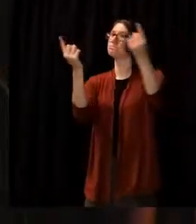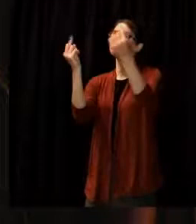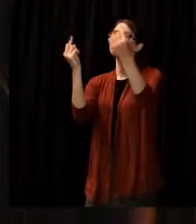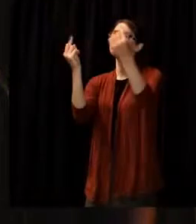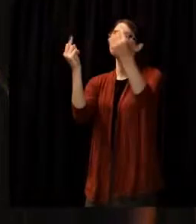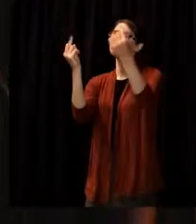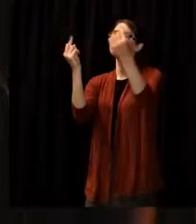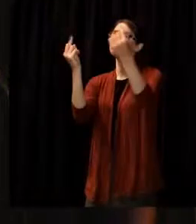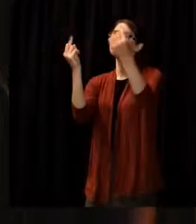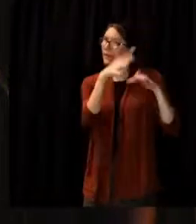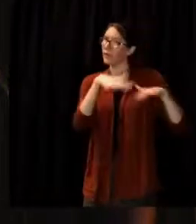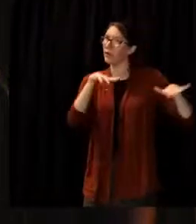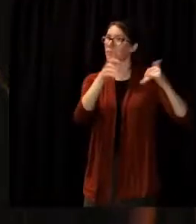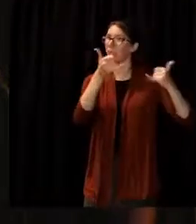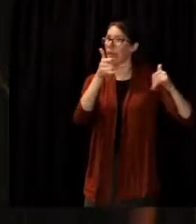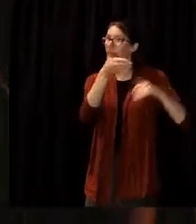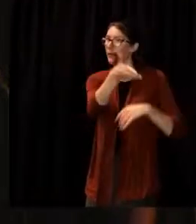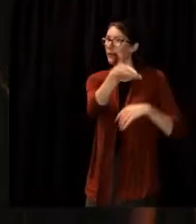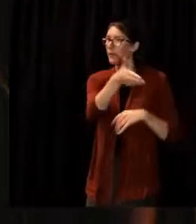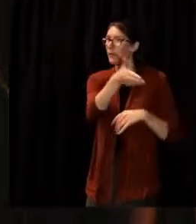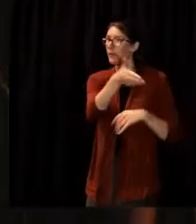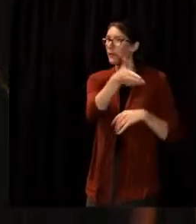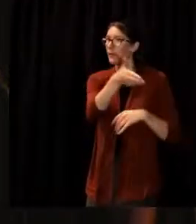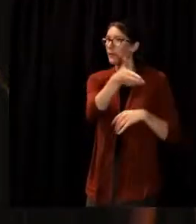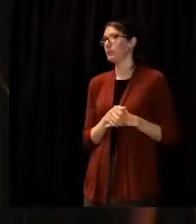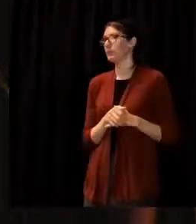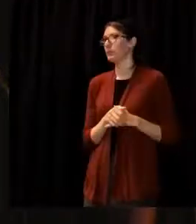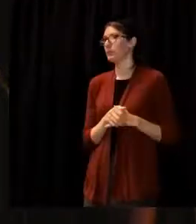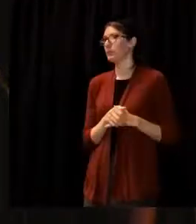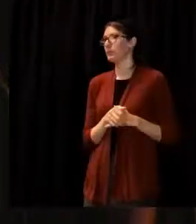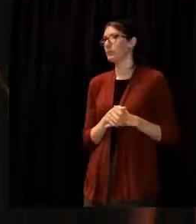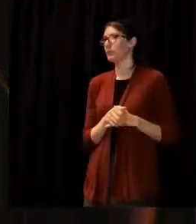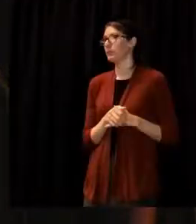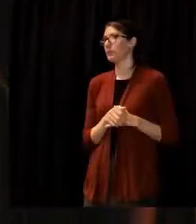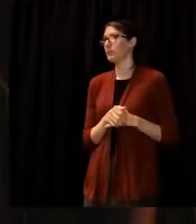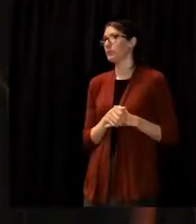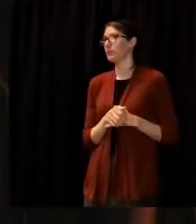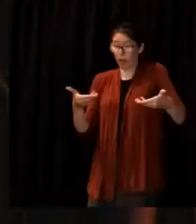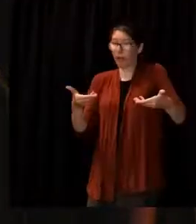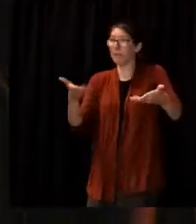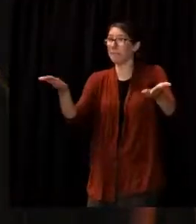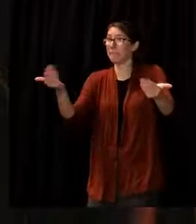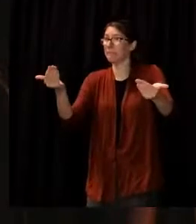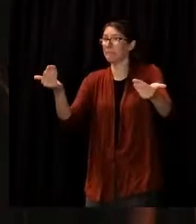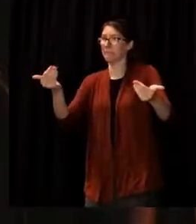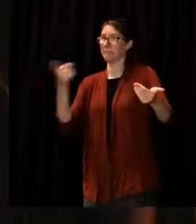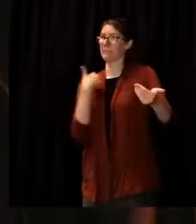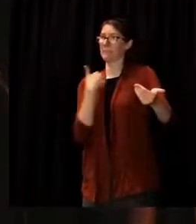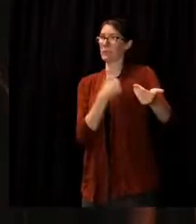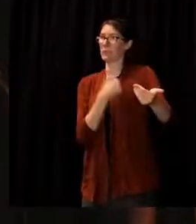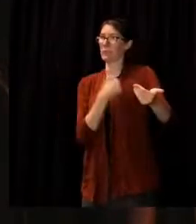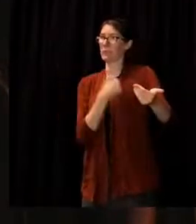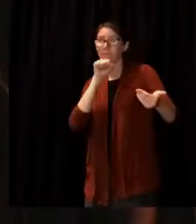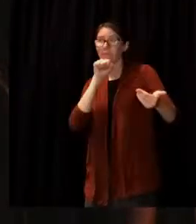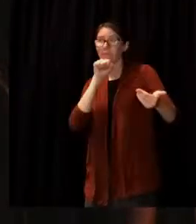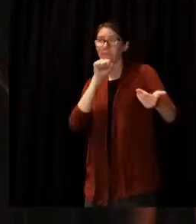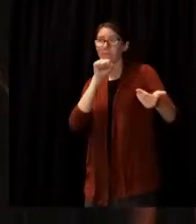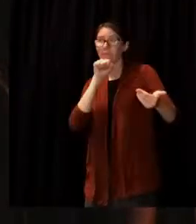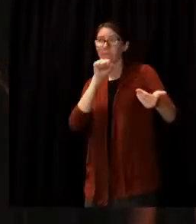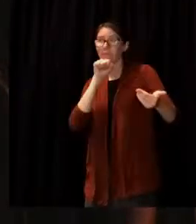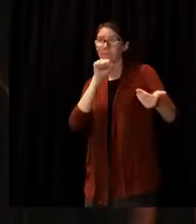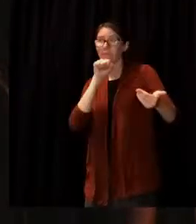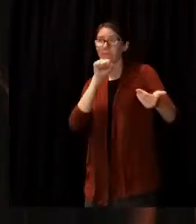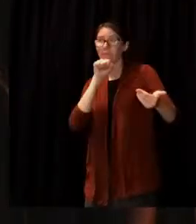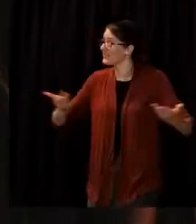out there playing on those grounds. And it's sort of this way of saying, you're welcome here. And we love having y'all